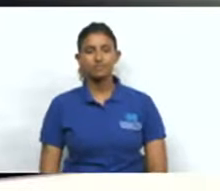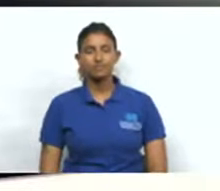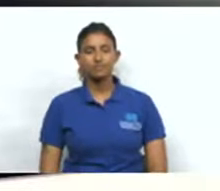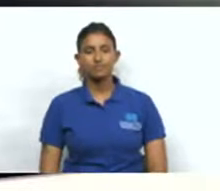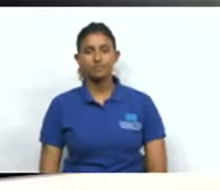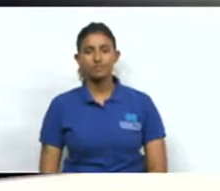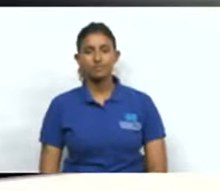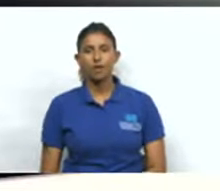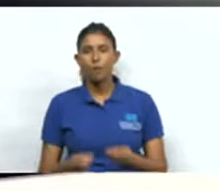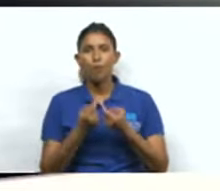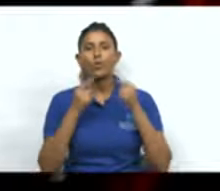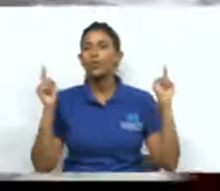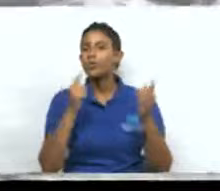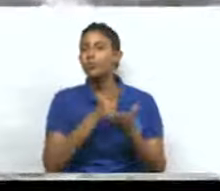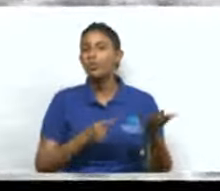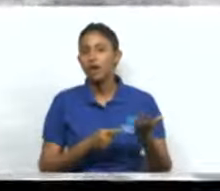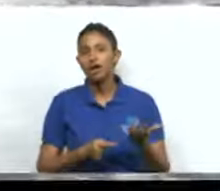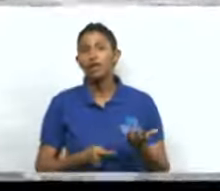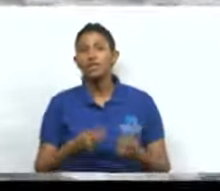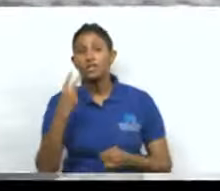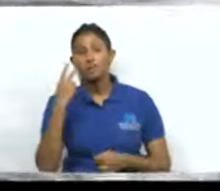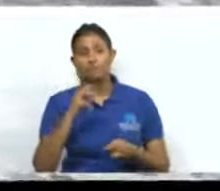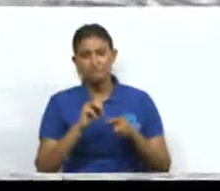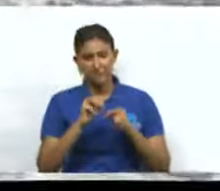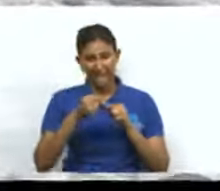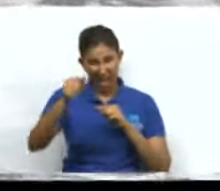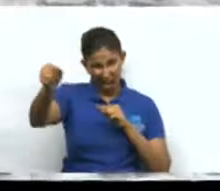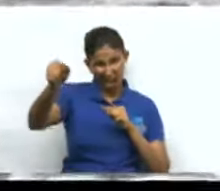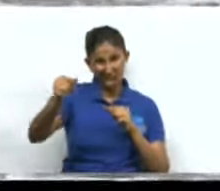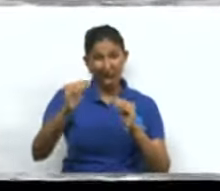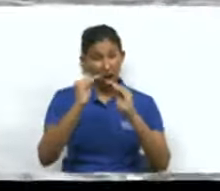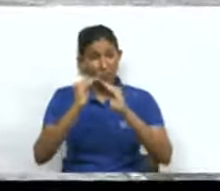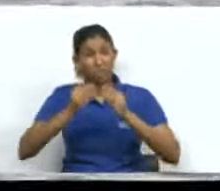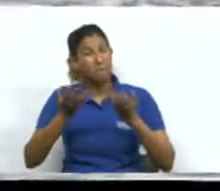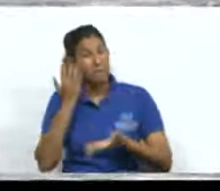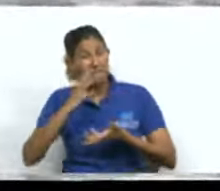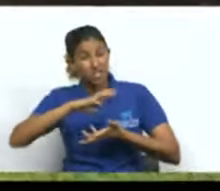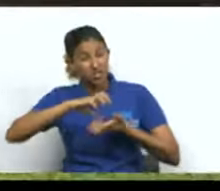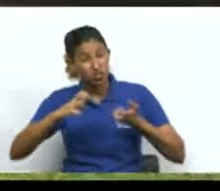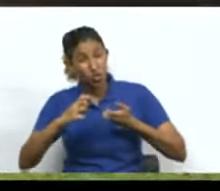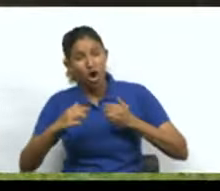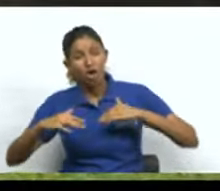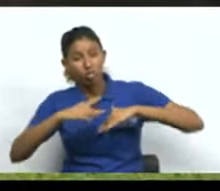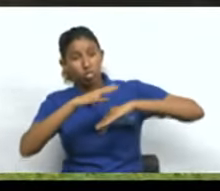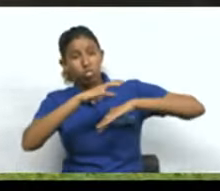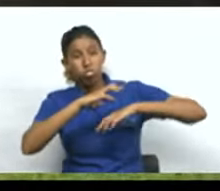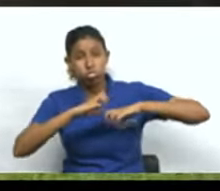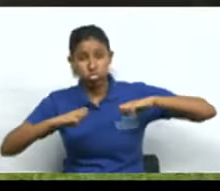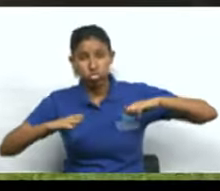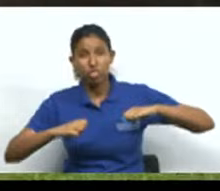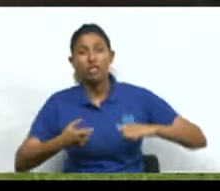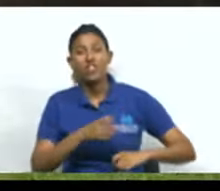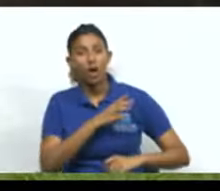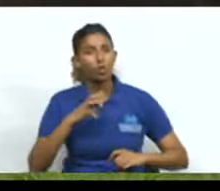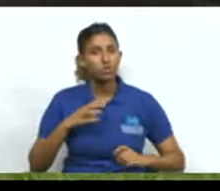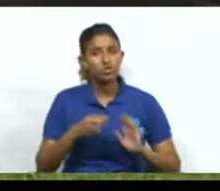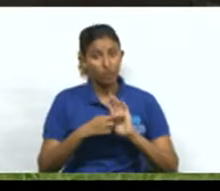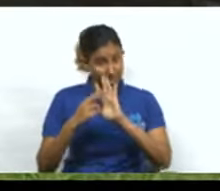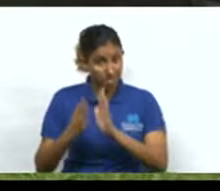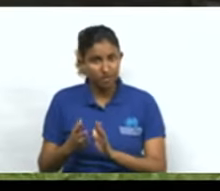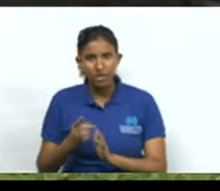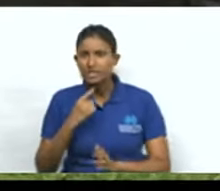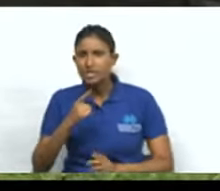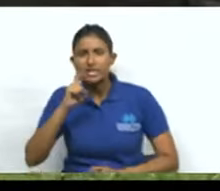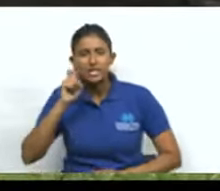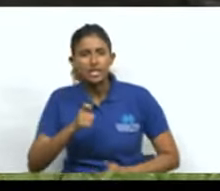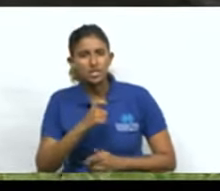But still to come in the news tonight, 2 Miaro beach houses are at risk of destruction from coastal erosion. The council is calling on the Works Minister to